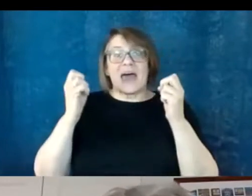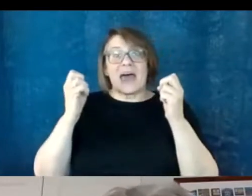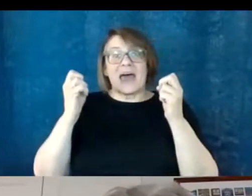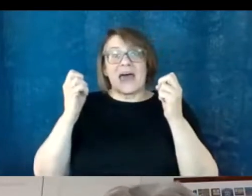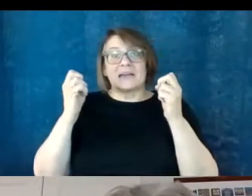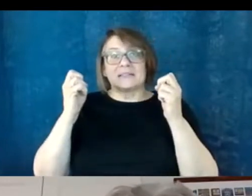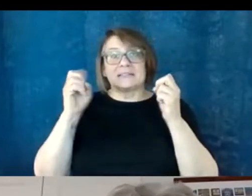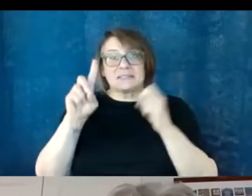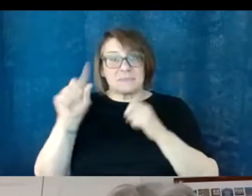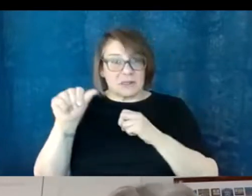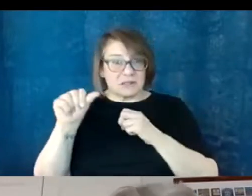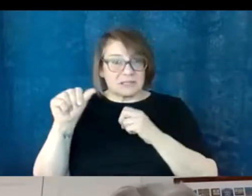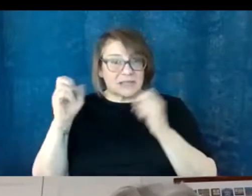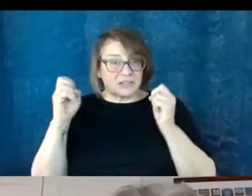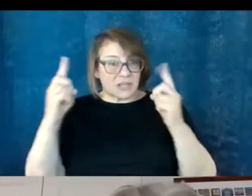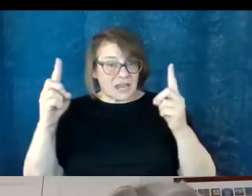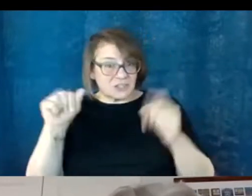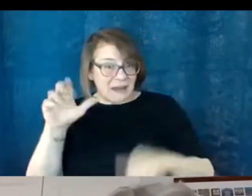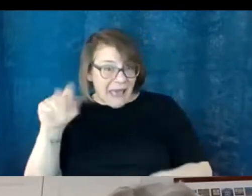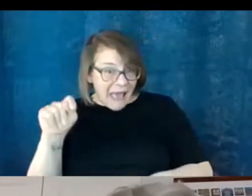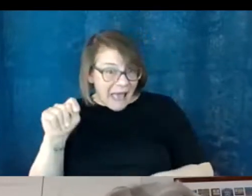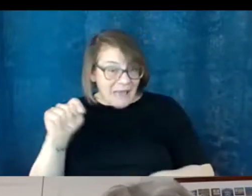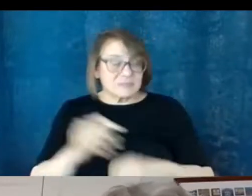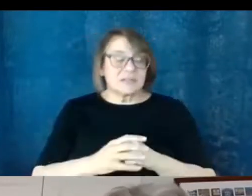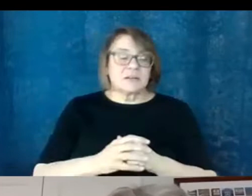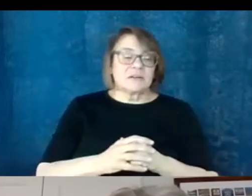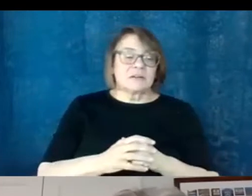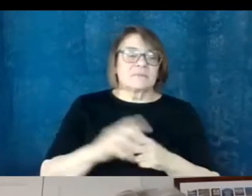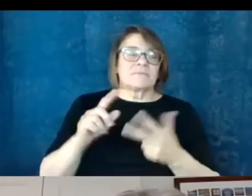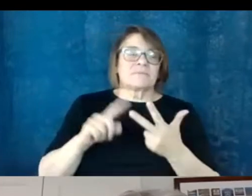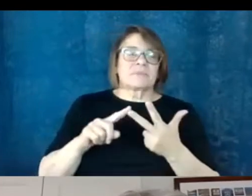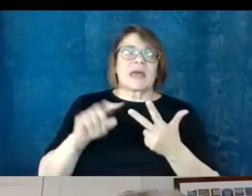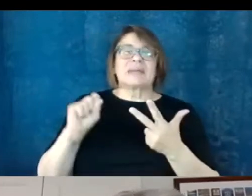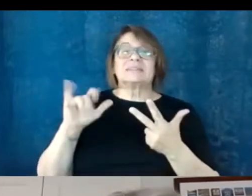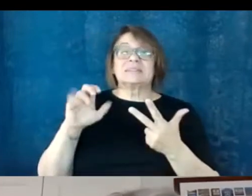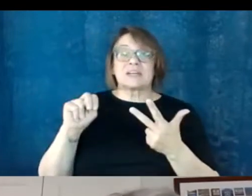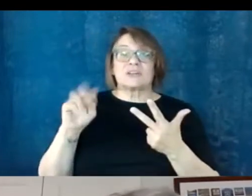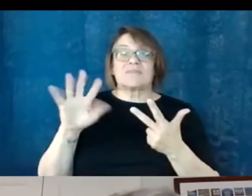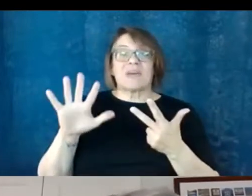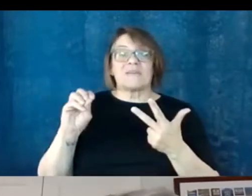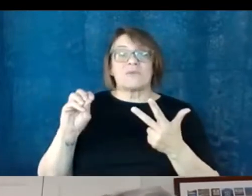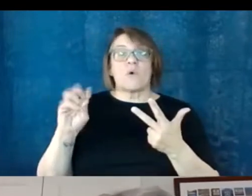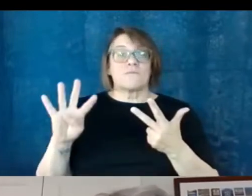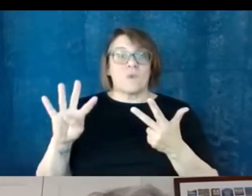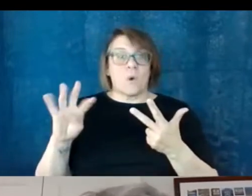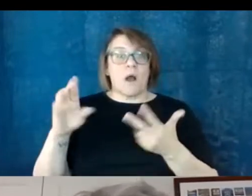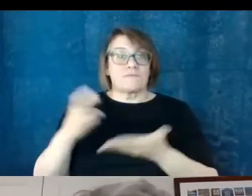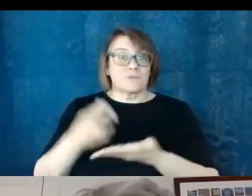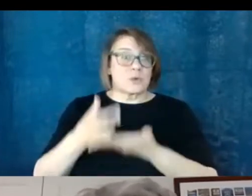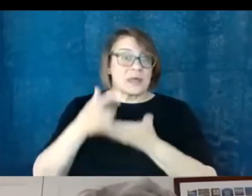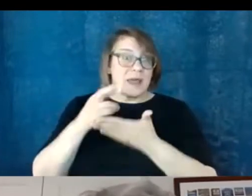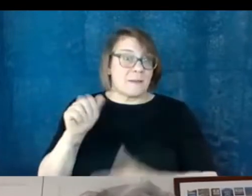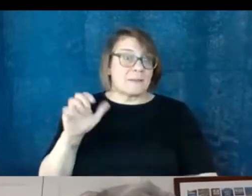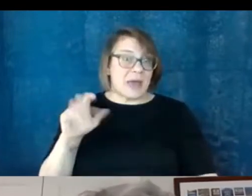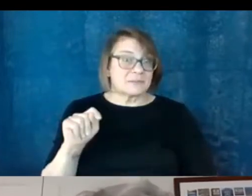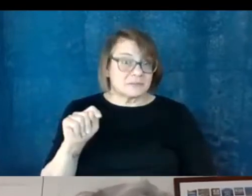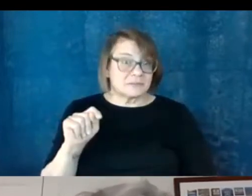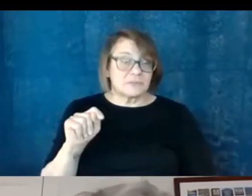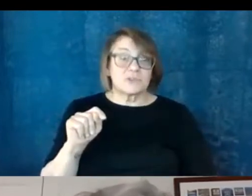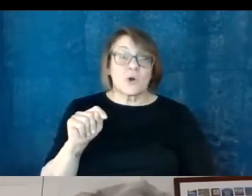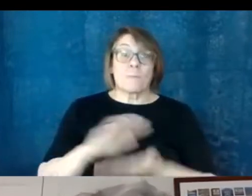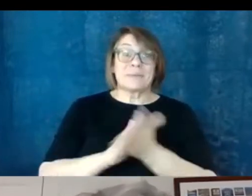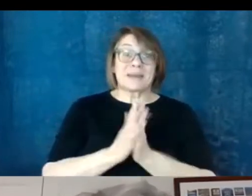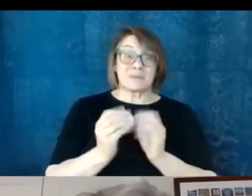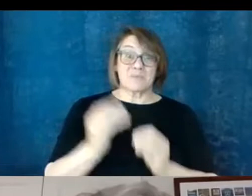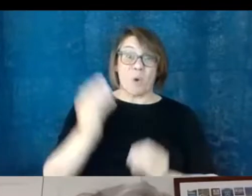the Americans with Disabilities Act, and Section 504 of the Rehabilitation Act. So becoming more aware